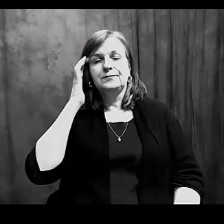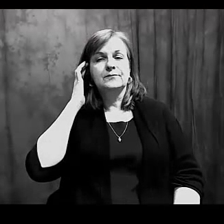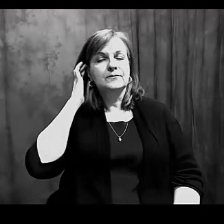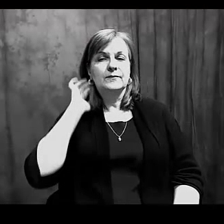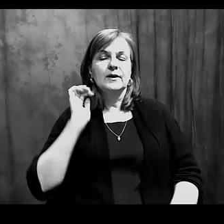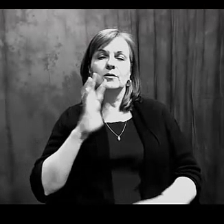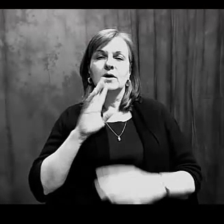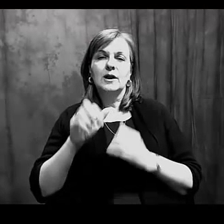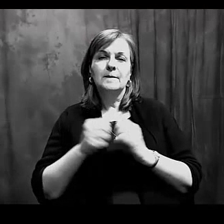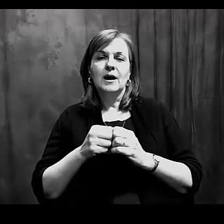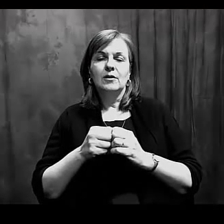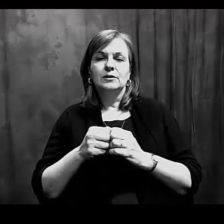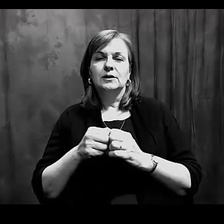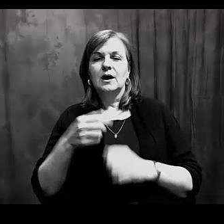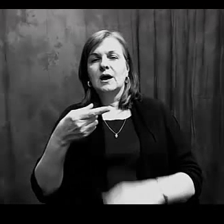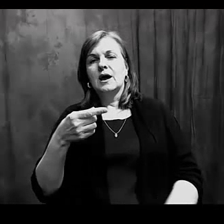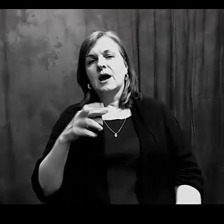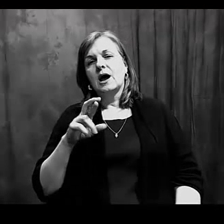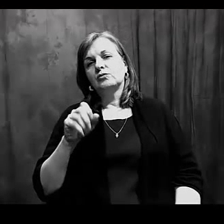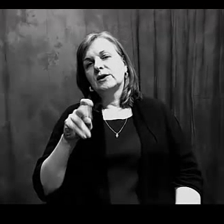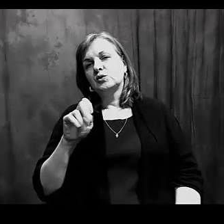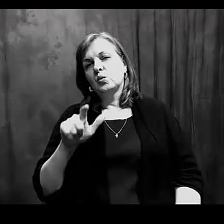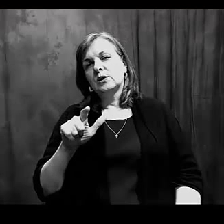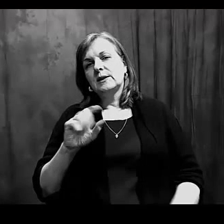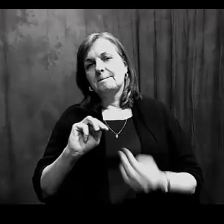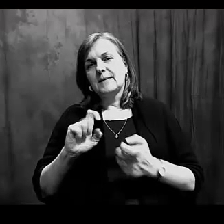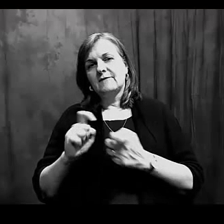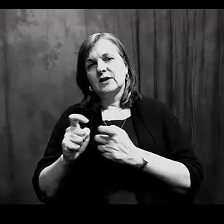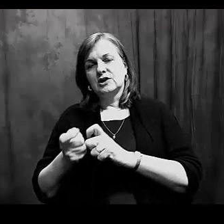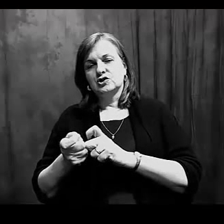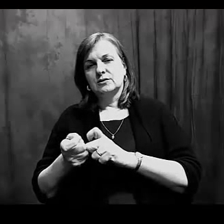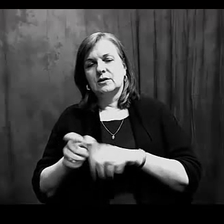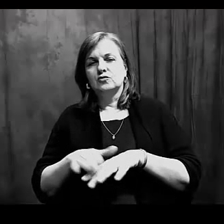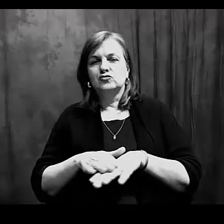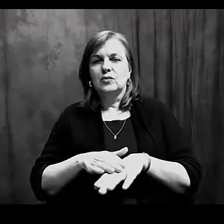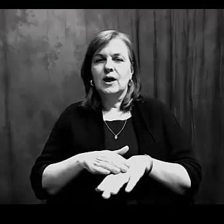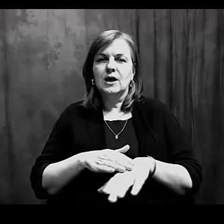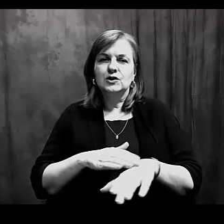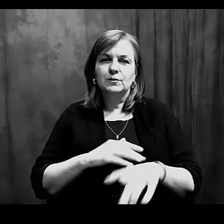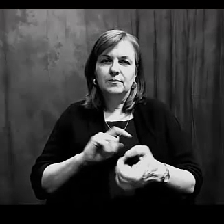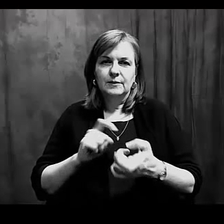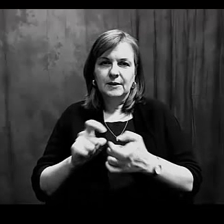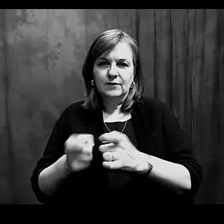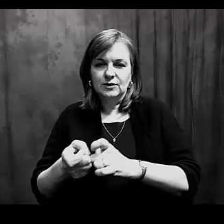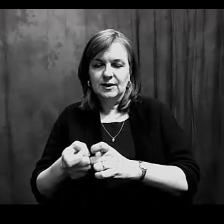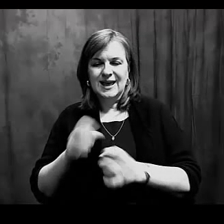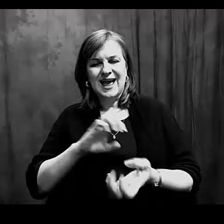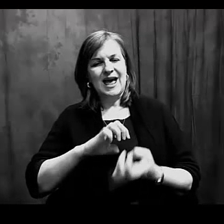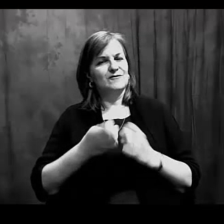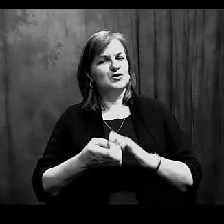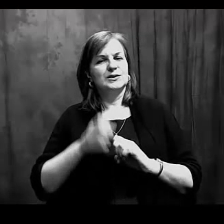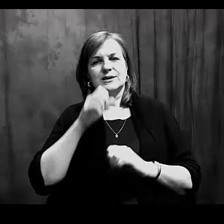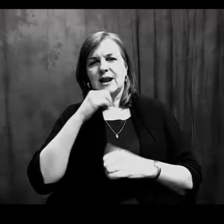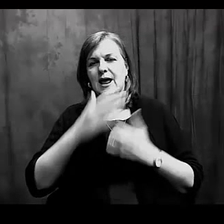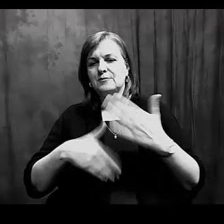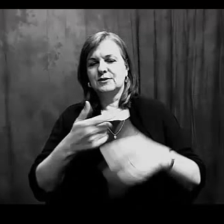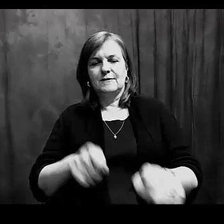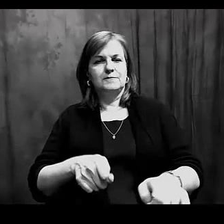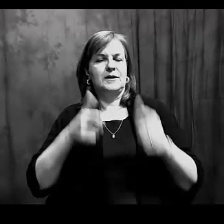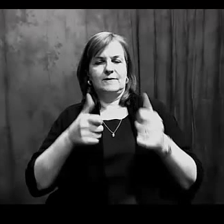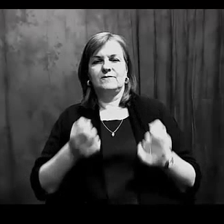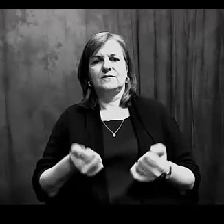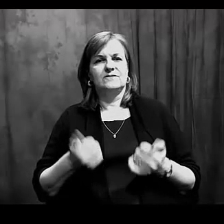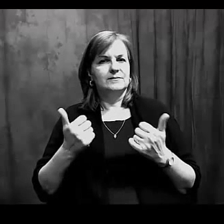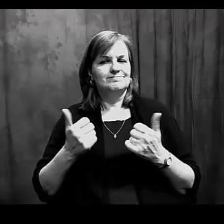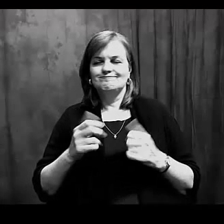We'll look at things like gradual modification. Evolution is not fast. This is not a process that